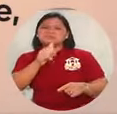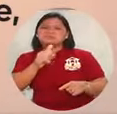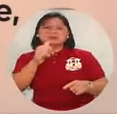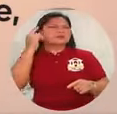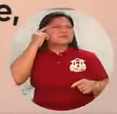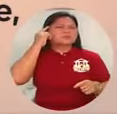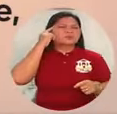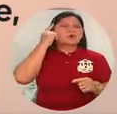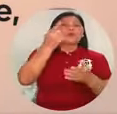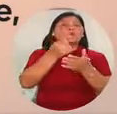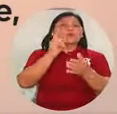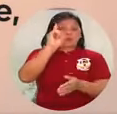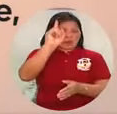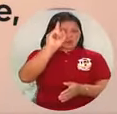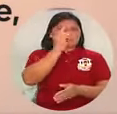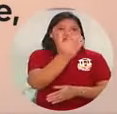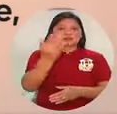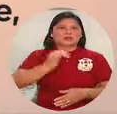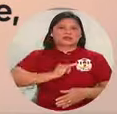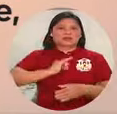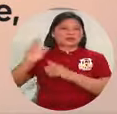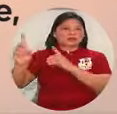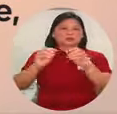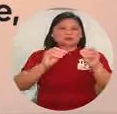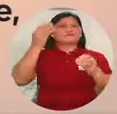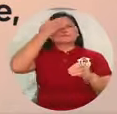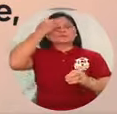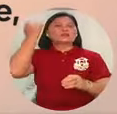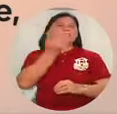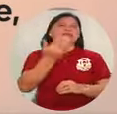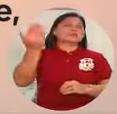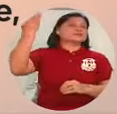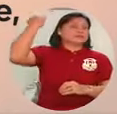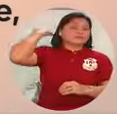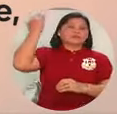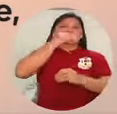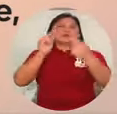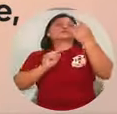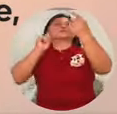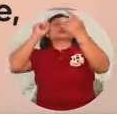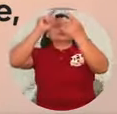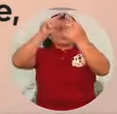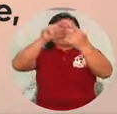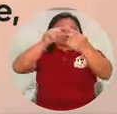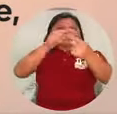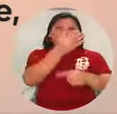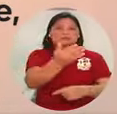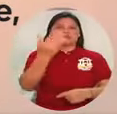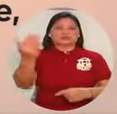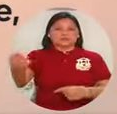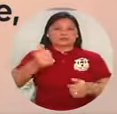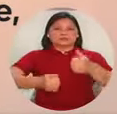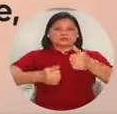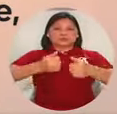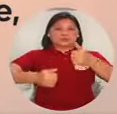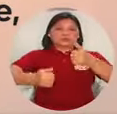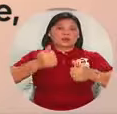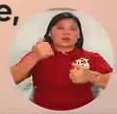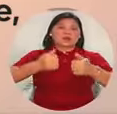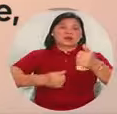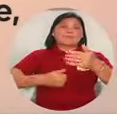this one thing I do, forgetting those things which are behind and reaching forth unto those things which are before."